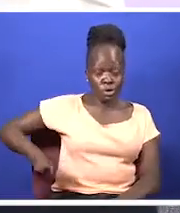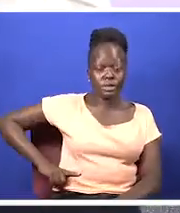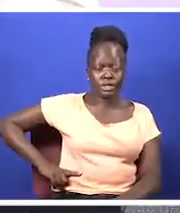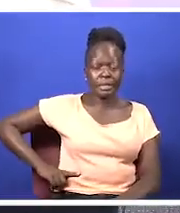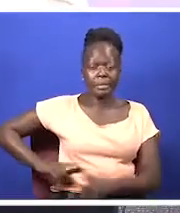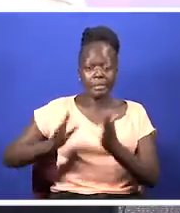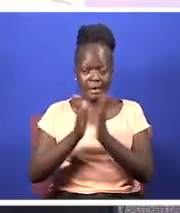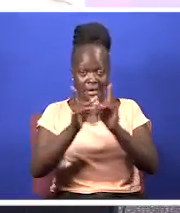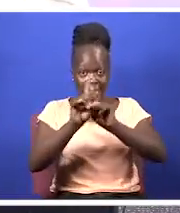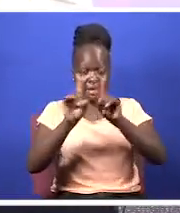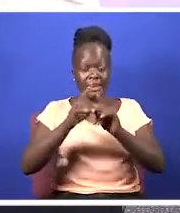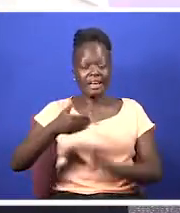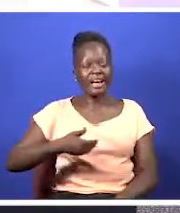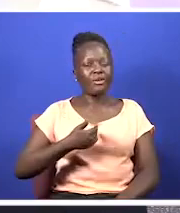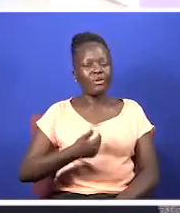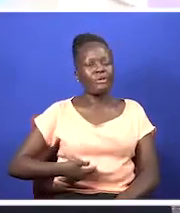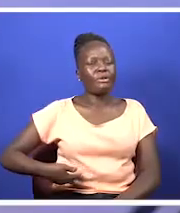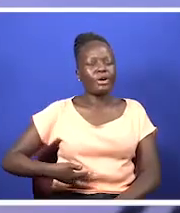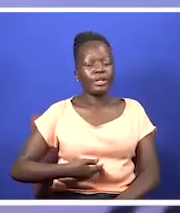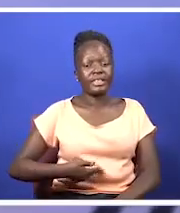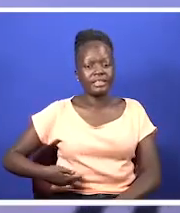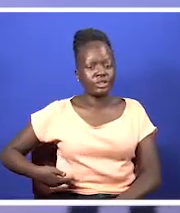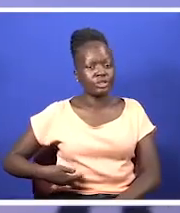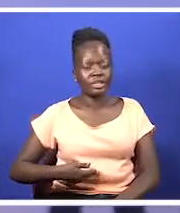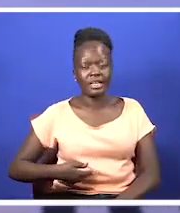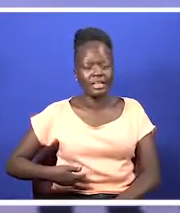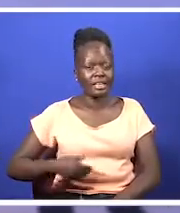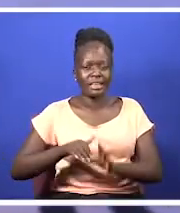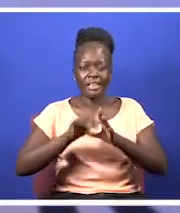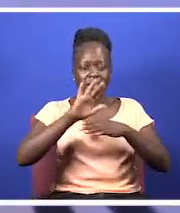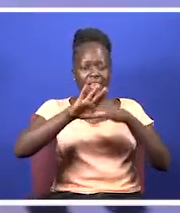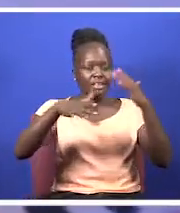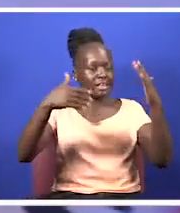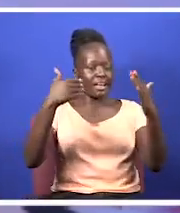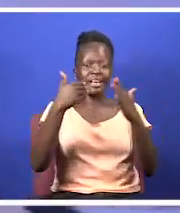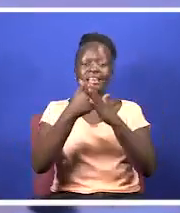Ninajua kushiba na kuona njaa.